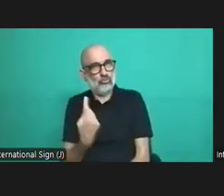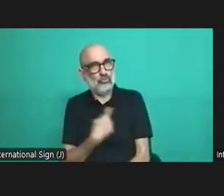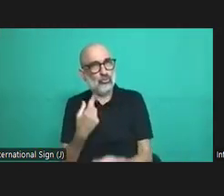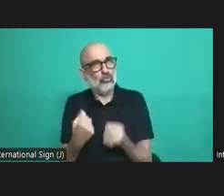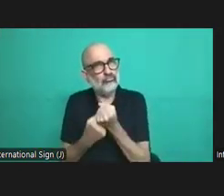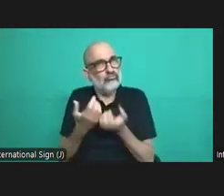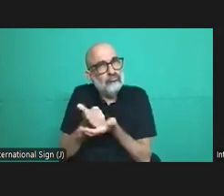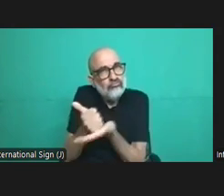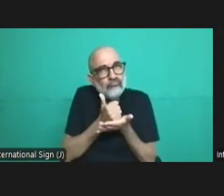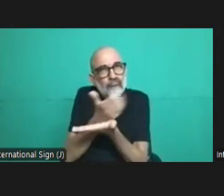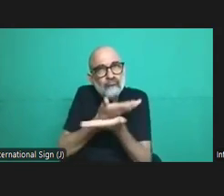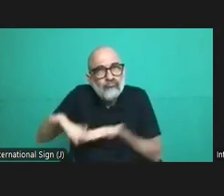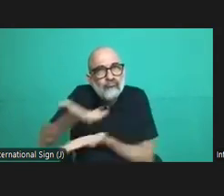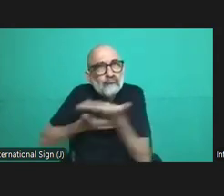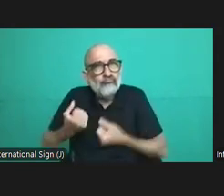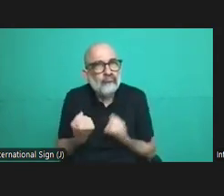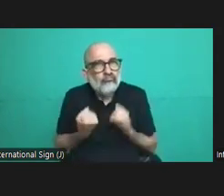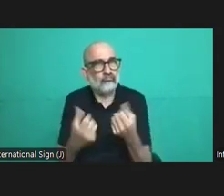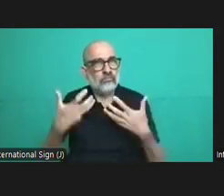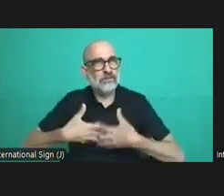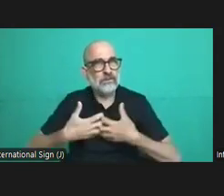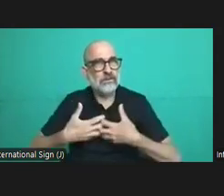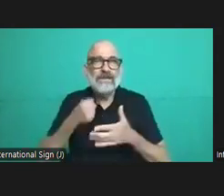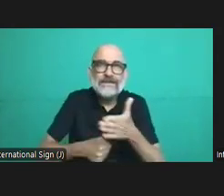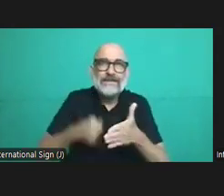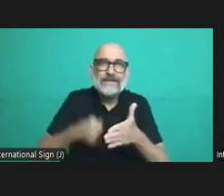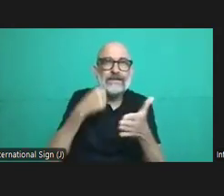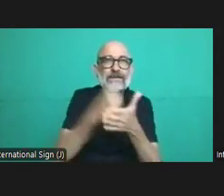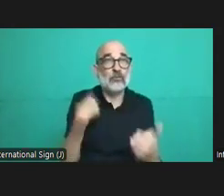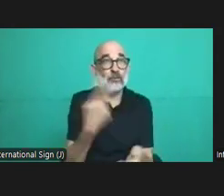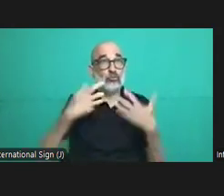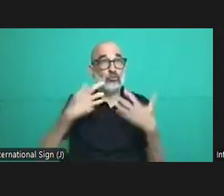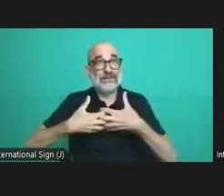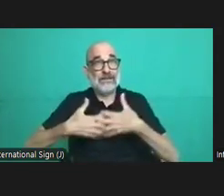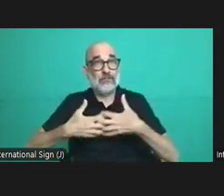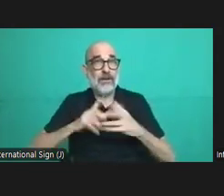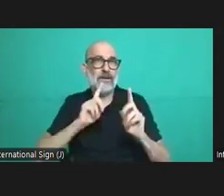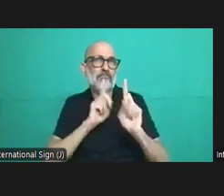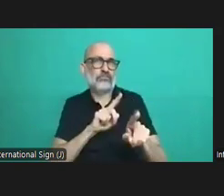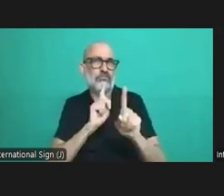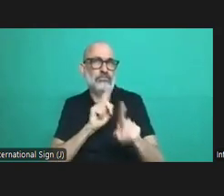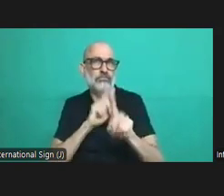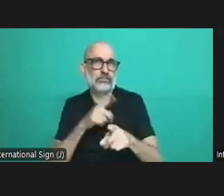as non-communicable diseases and infectious disease outbreaks.